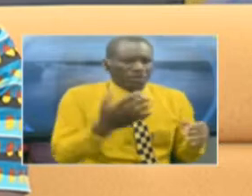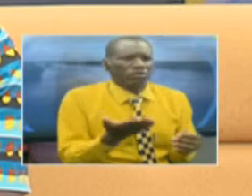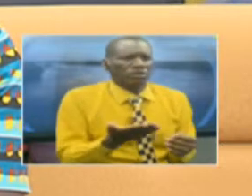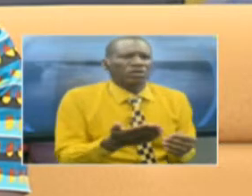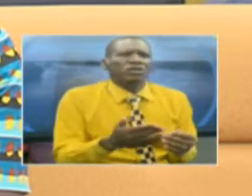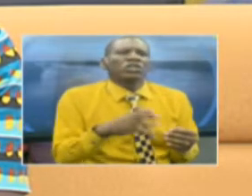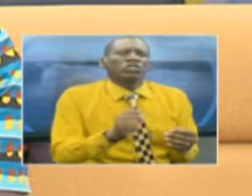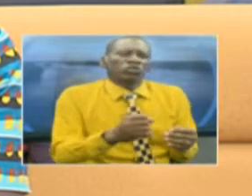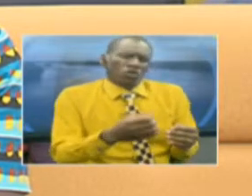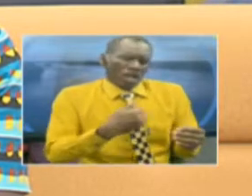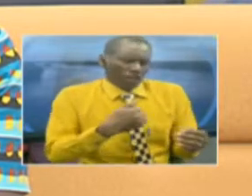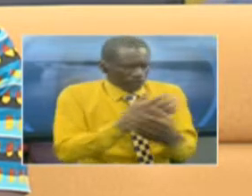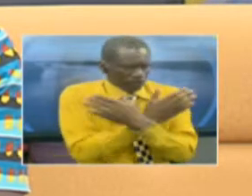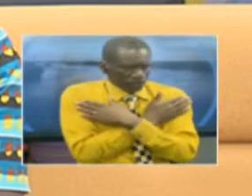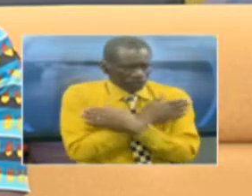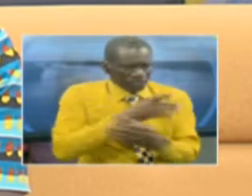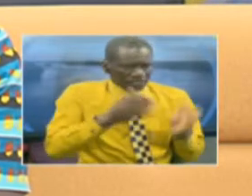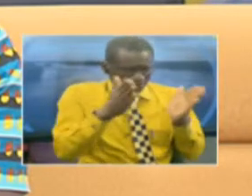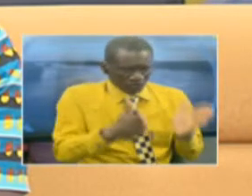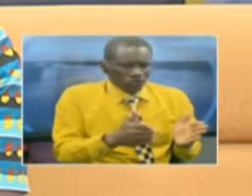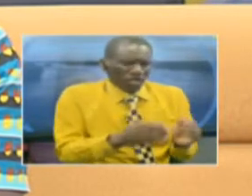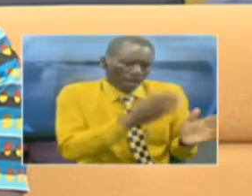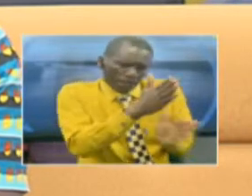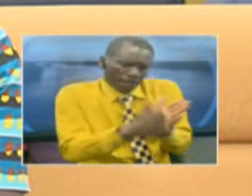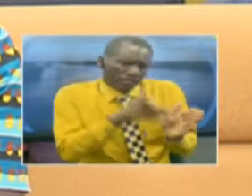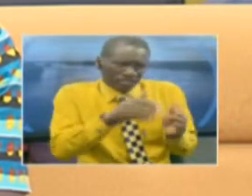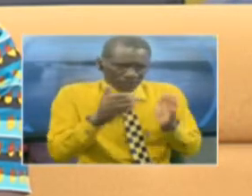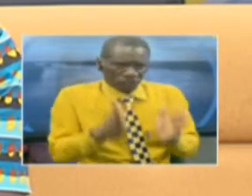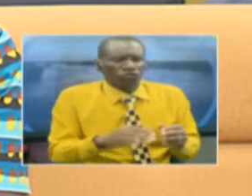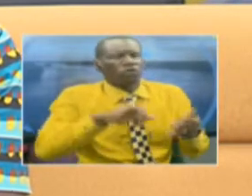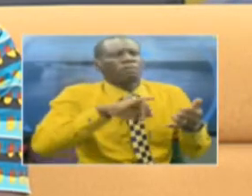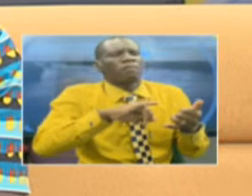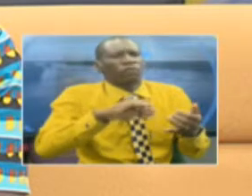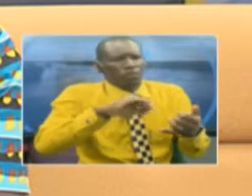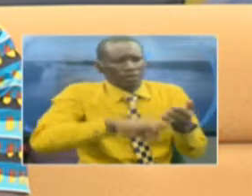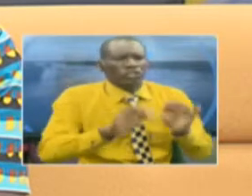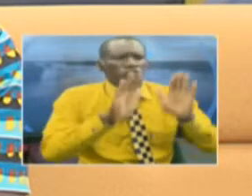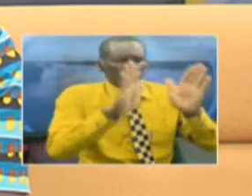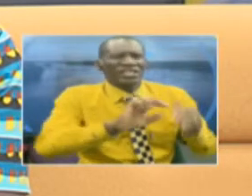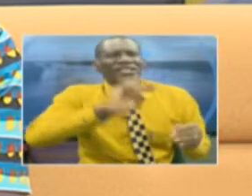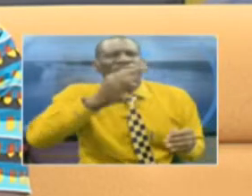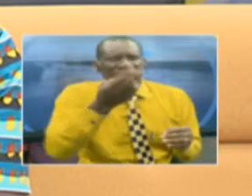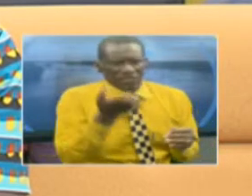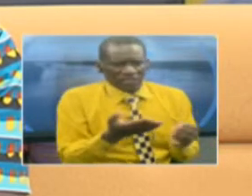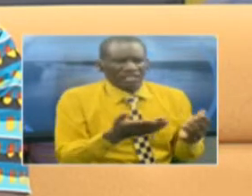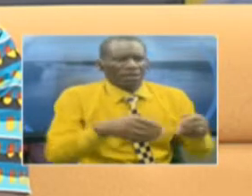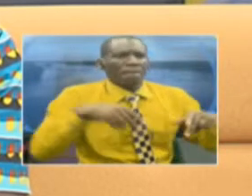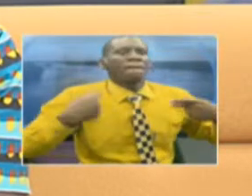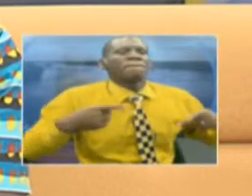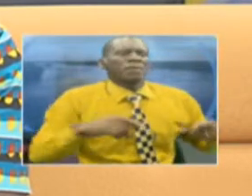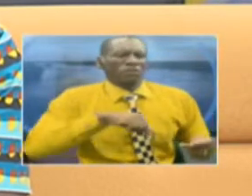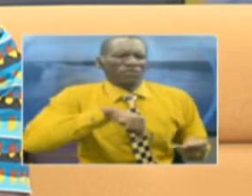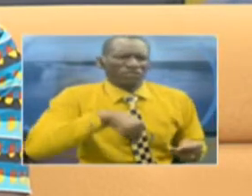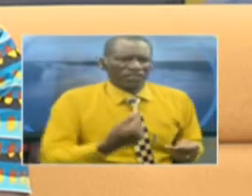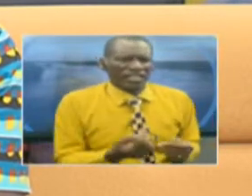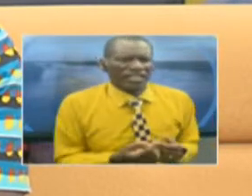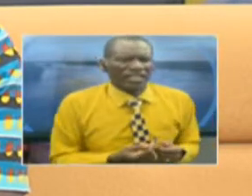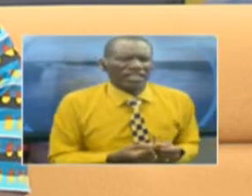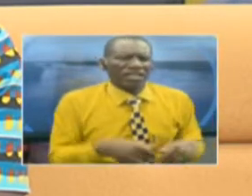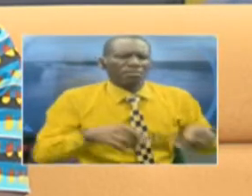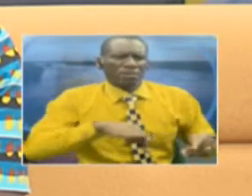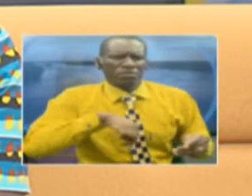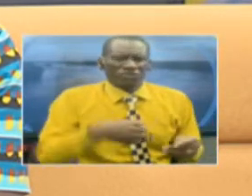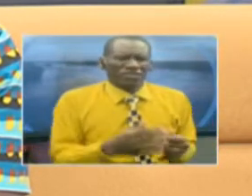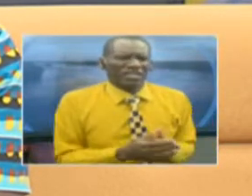dating this person and getting into a marriage with them. But there's a second perspective where people feel